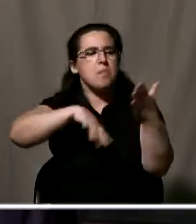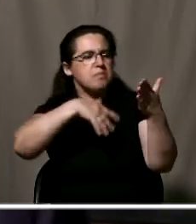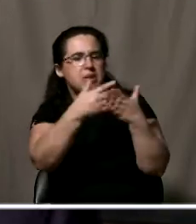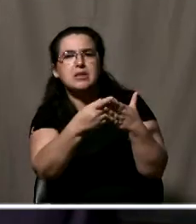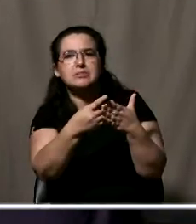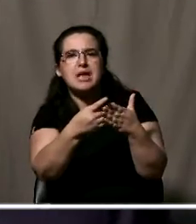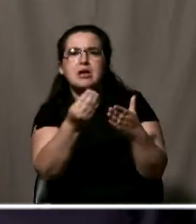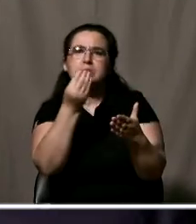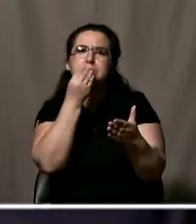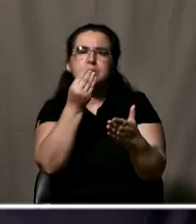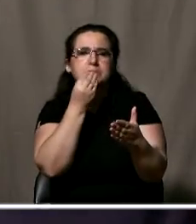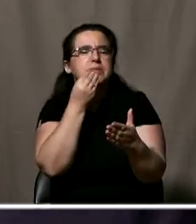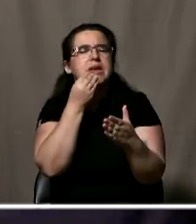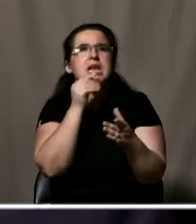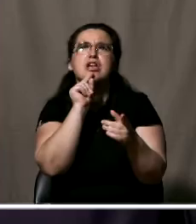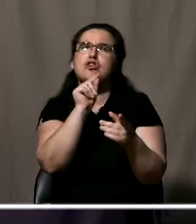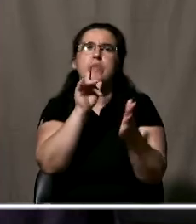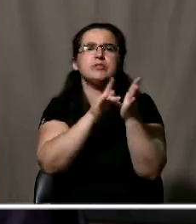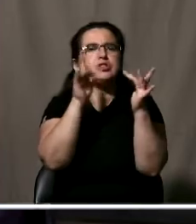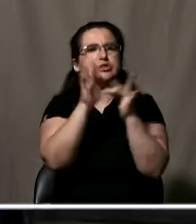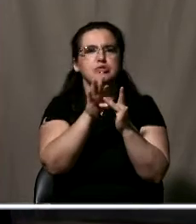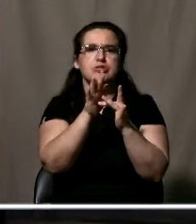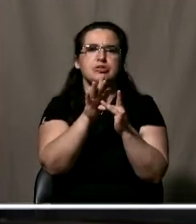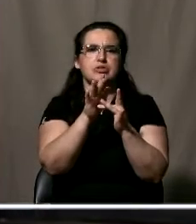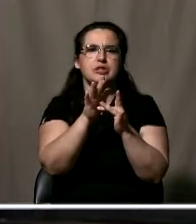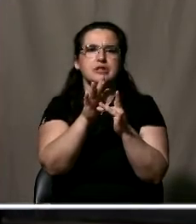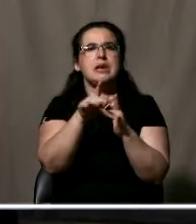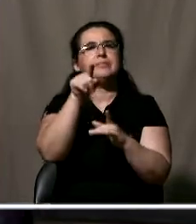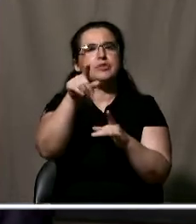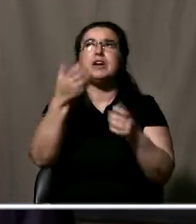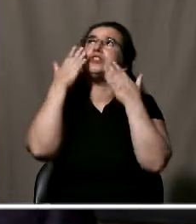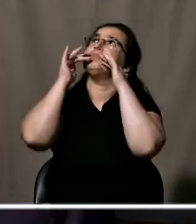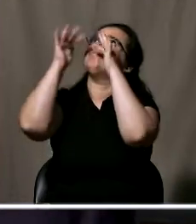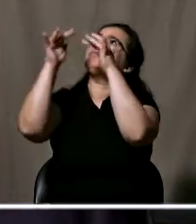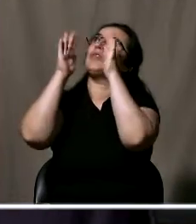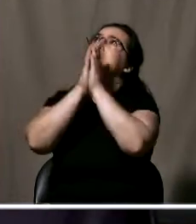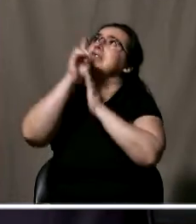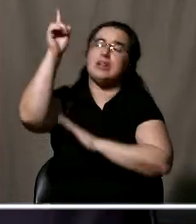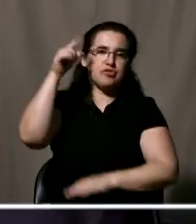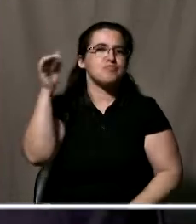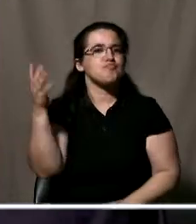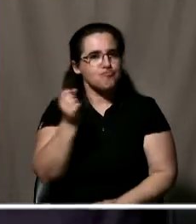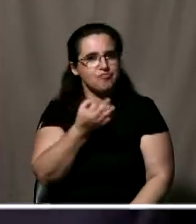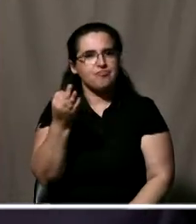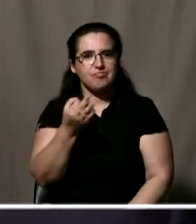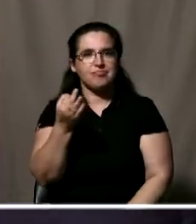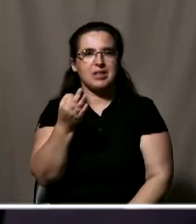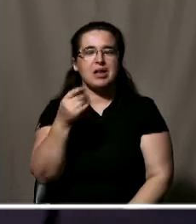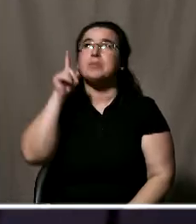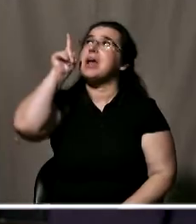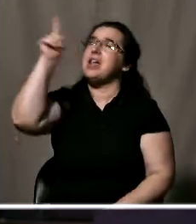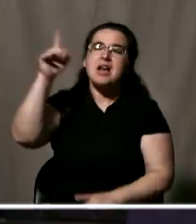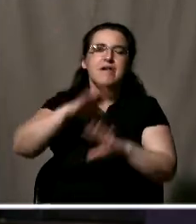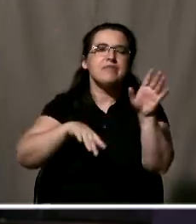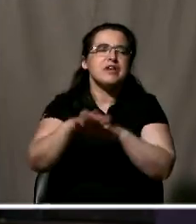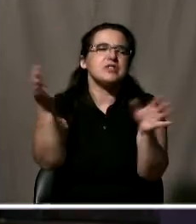comer abundantemente. In the name of Jesus, you're going to praise God. E no nome de Jesus, tu vais louvar because a Deus. Because he's dealt wondrously for you. Porque ele fez maravilhas contigo.